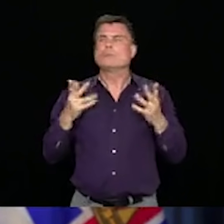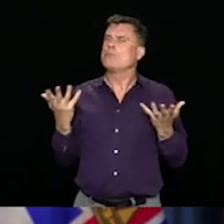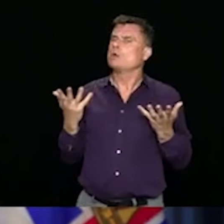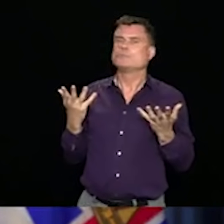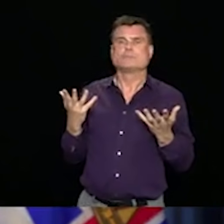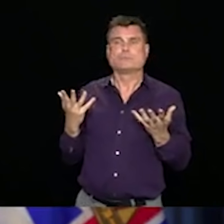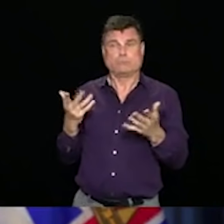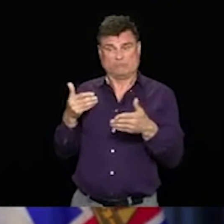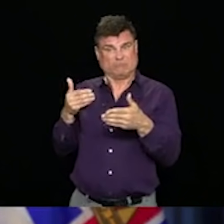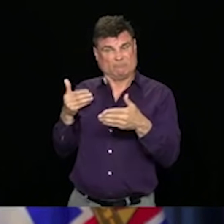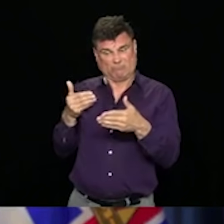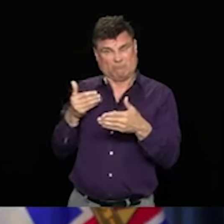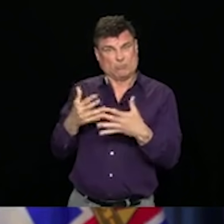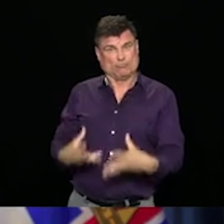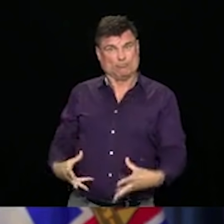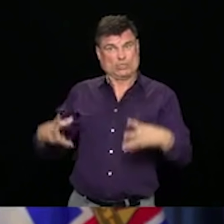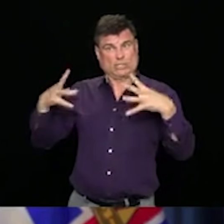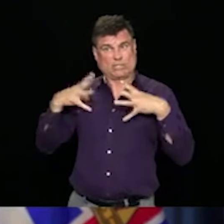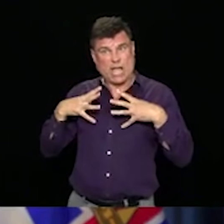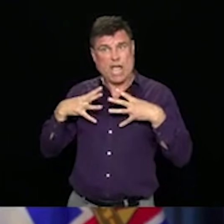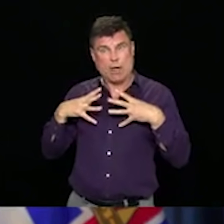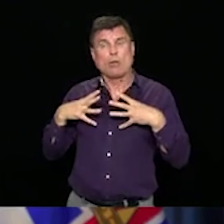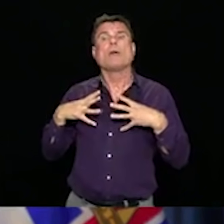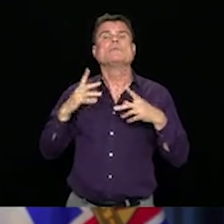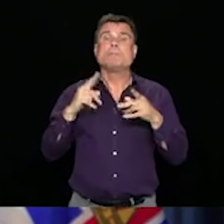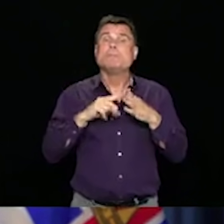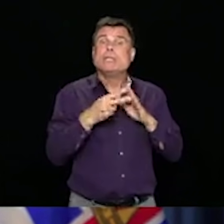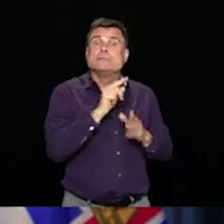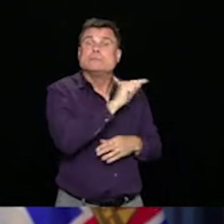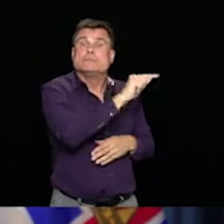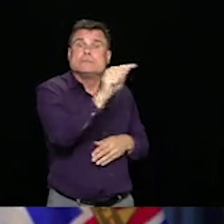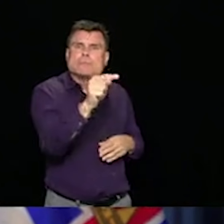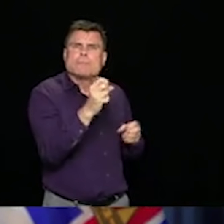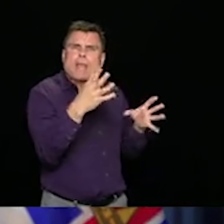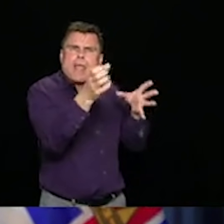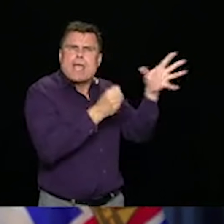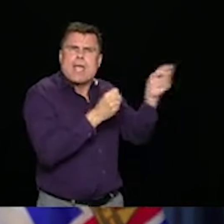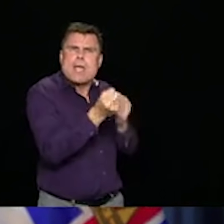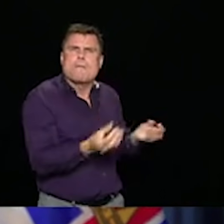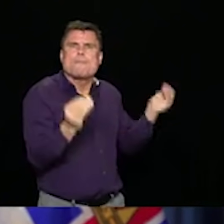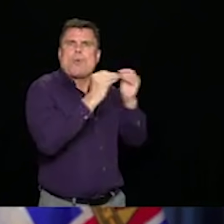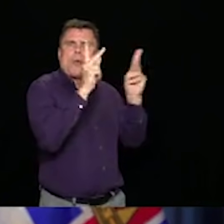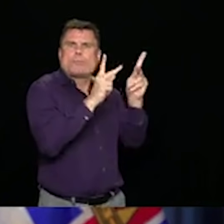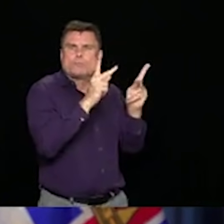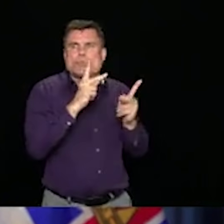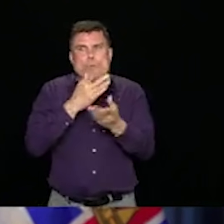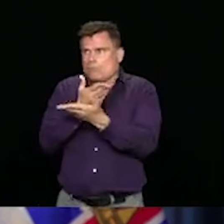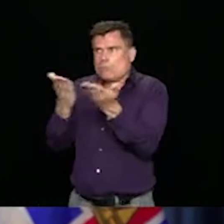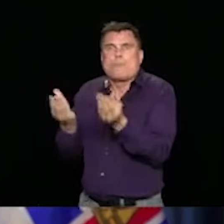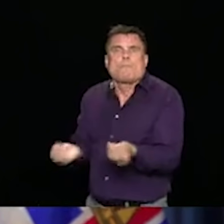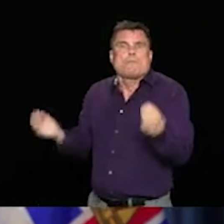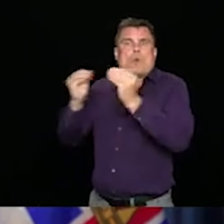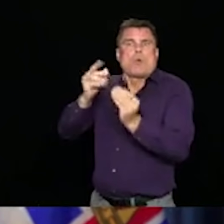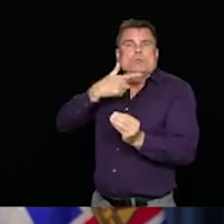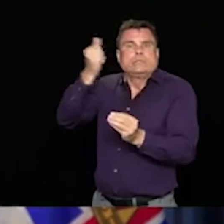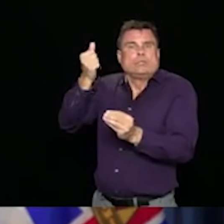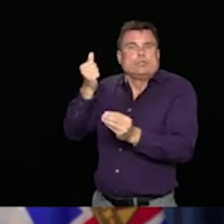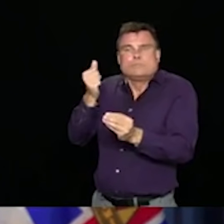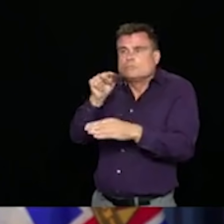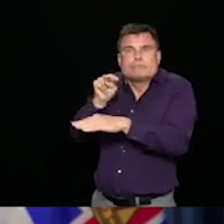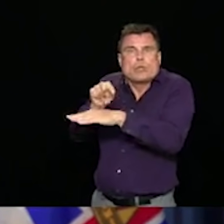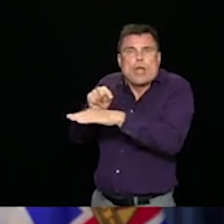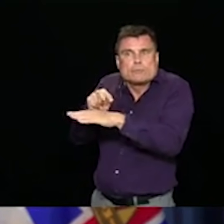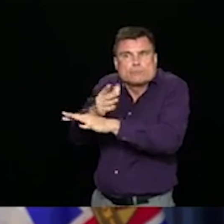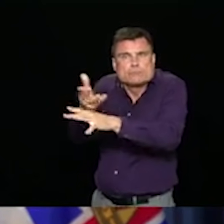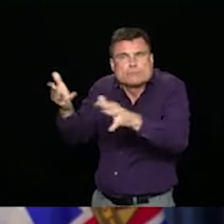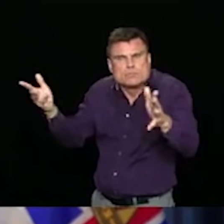we are encouraged to involve everybody in a serious, focused, practical effort to improve the lives of residents